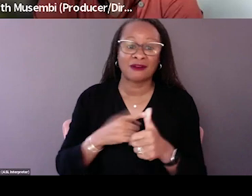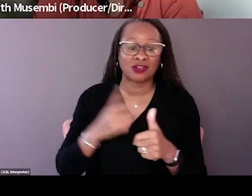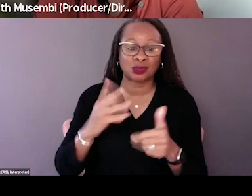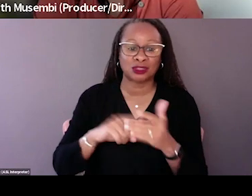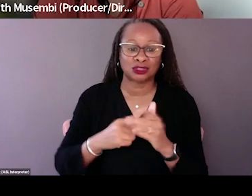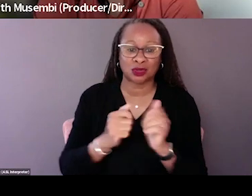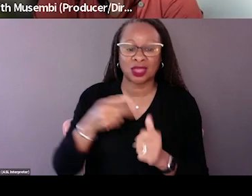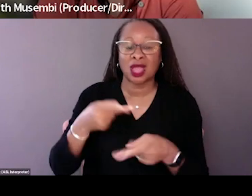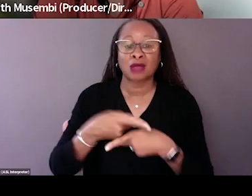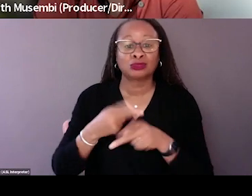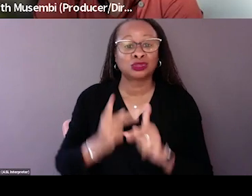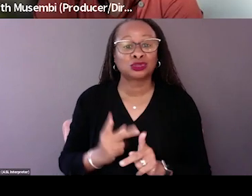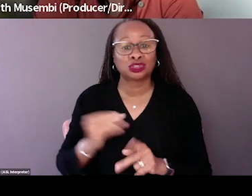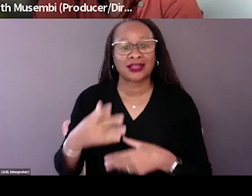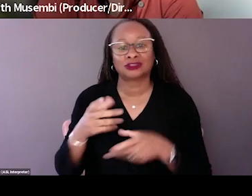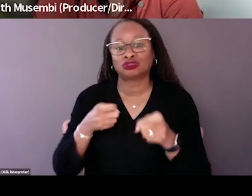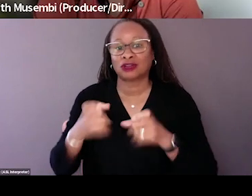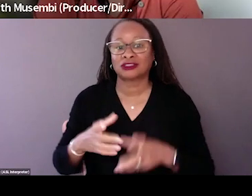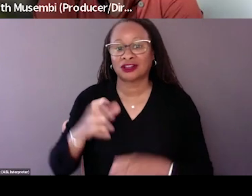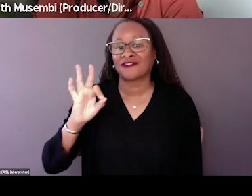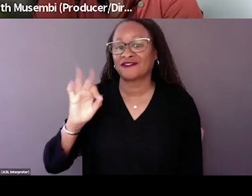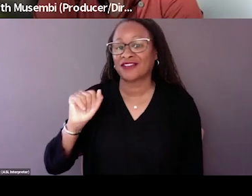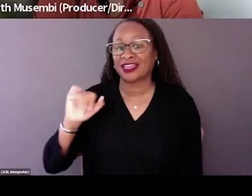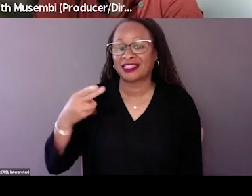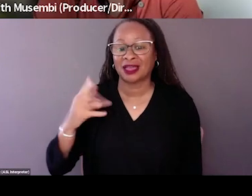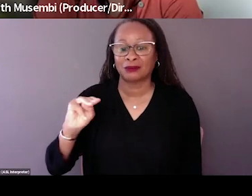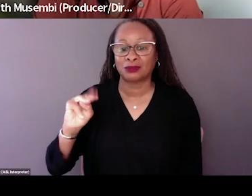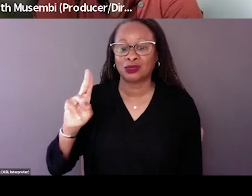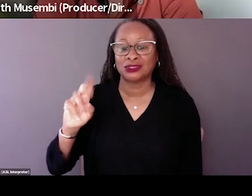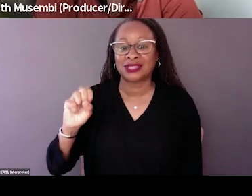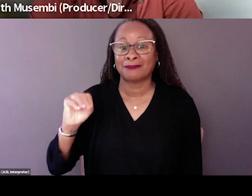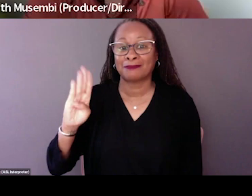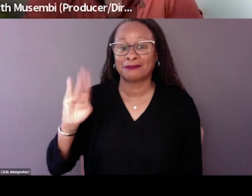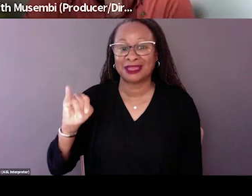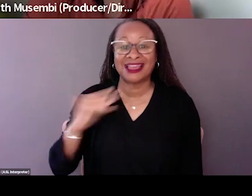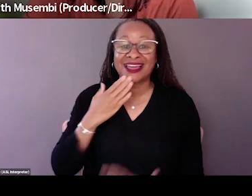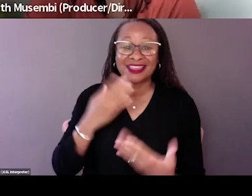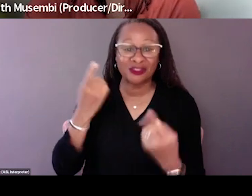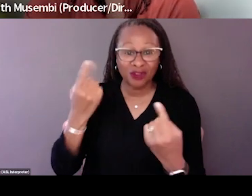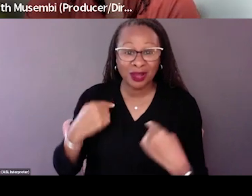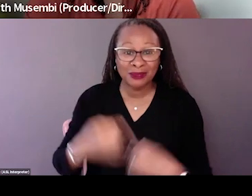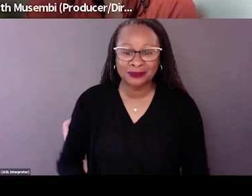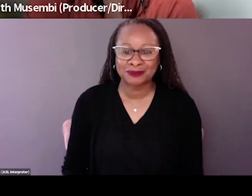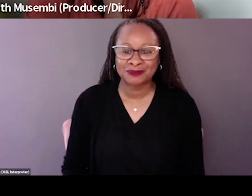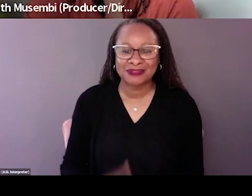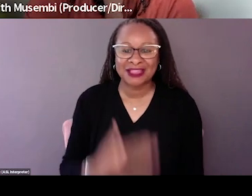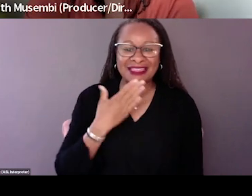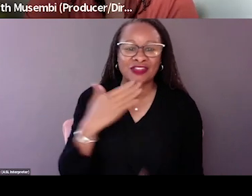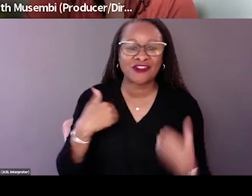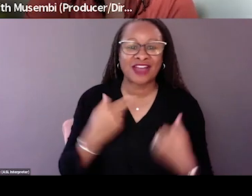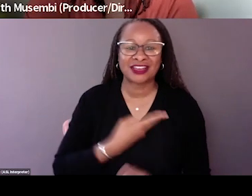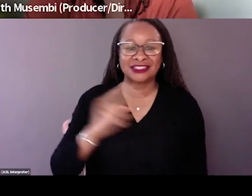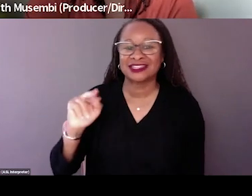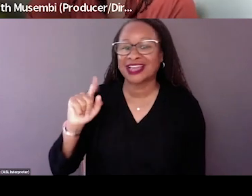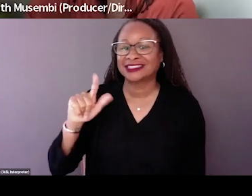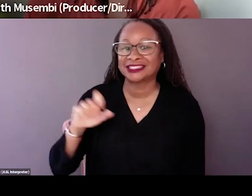director Faith Musembi. Thank you for being here. Thanks for having us, Natalie. My name is Faith